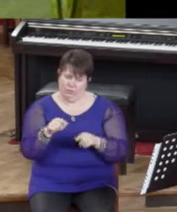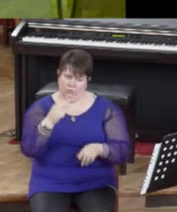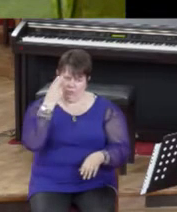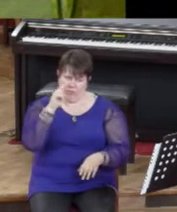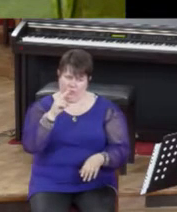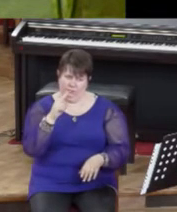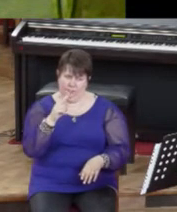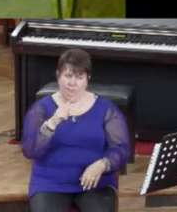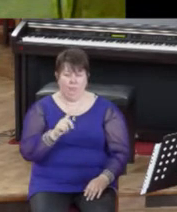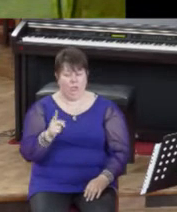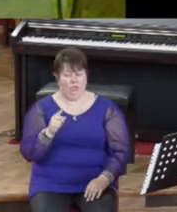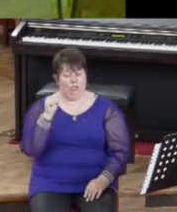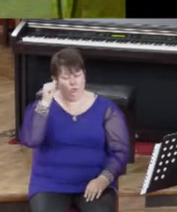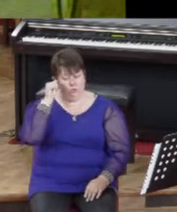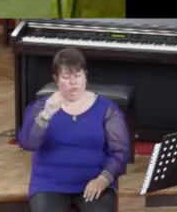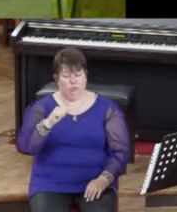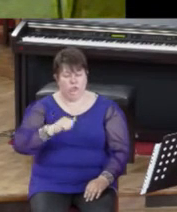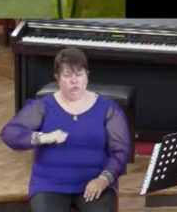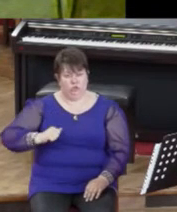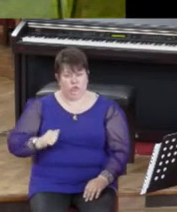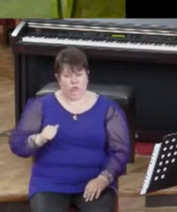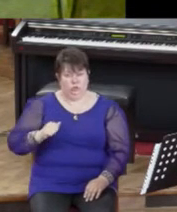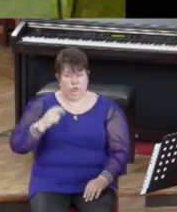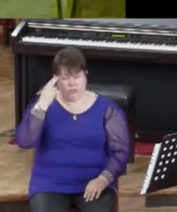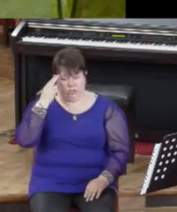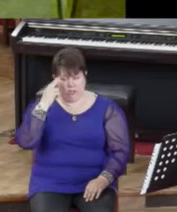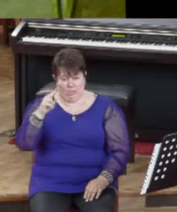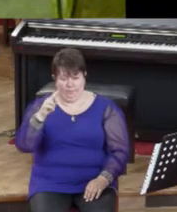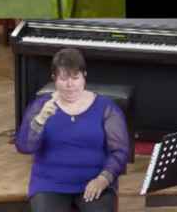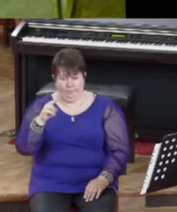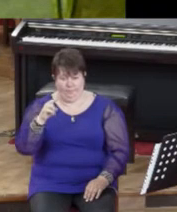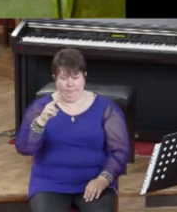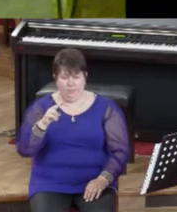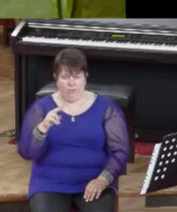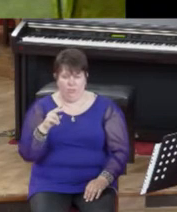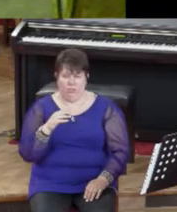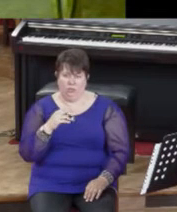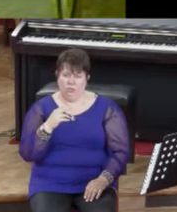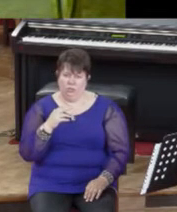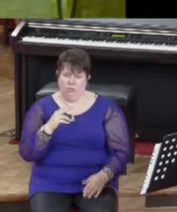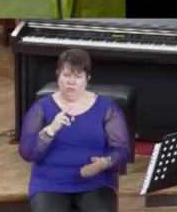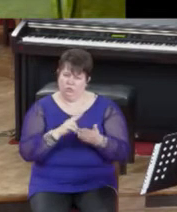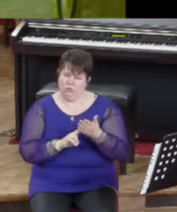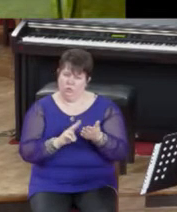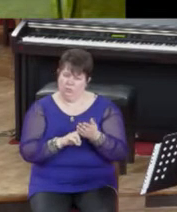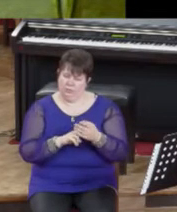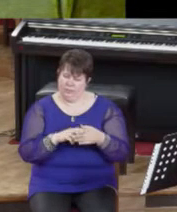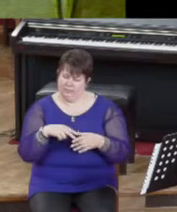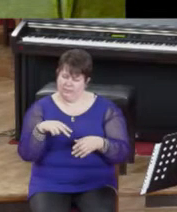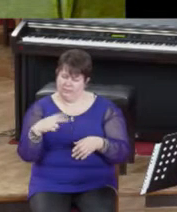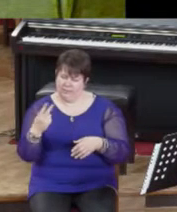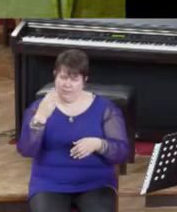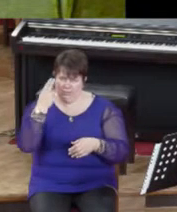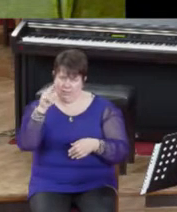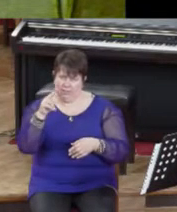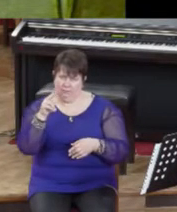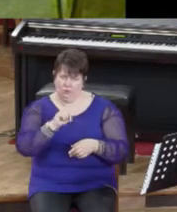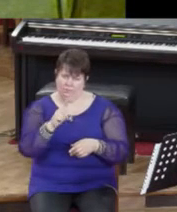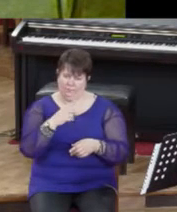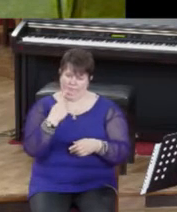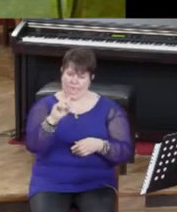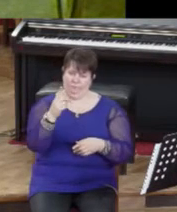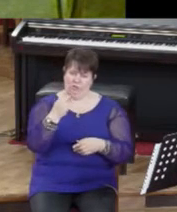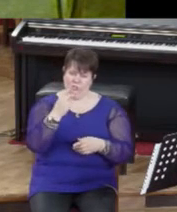good Scottish name. Quite often it's used as somebody's second name rather than as their first name. And you